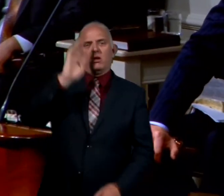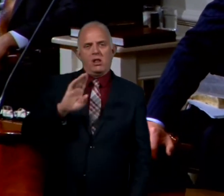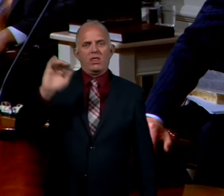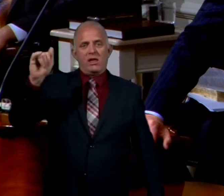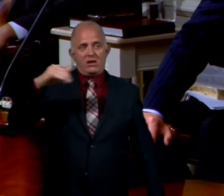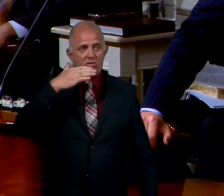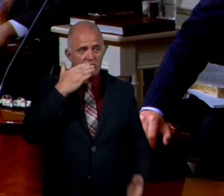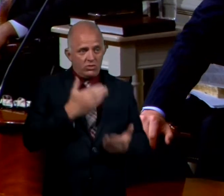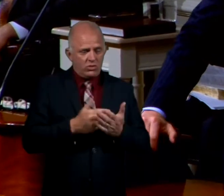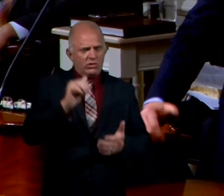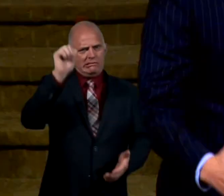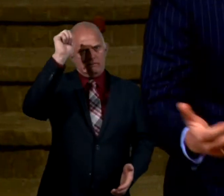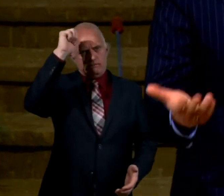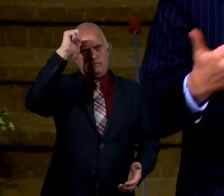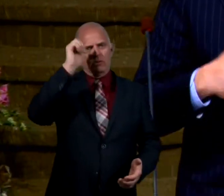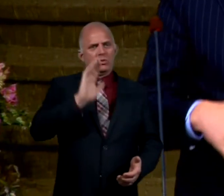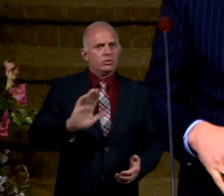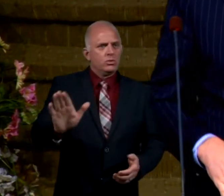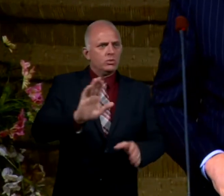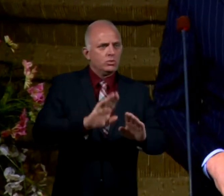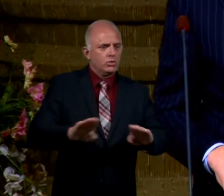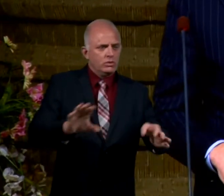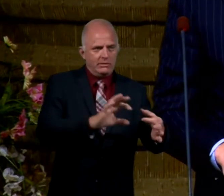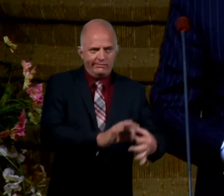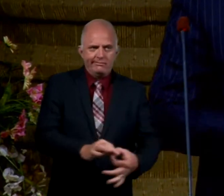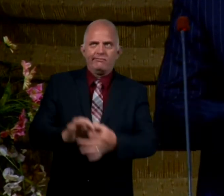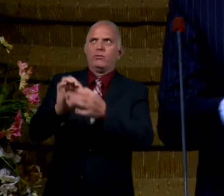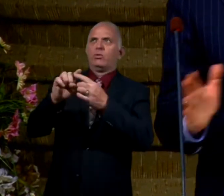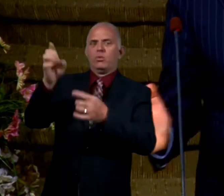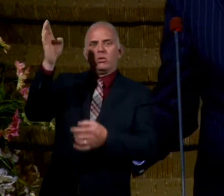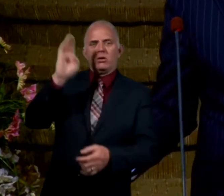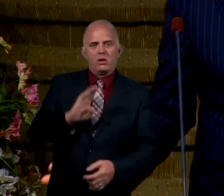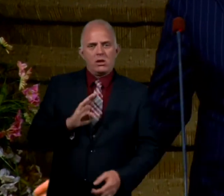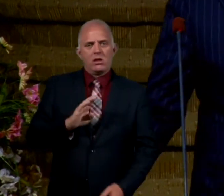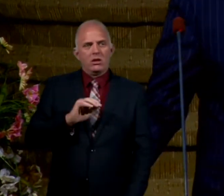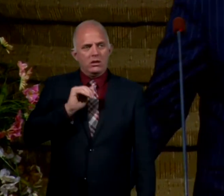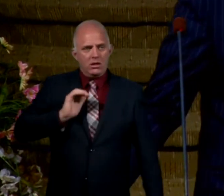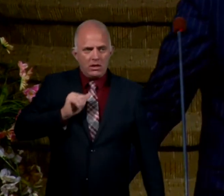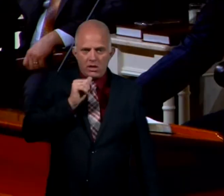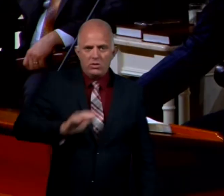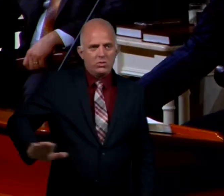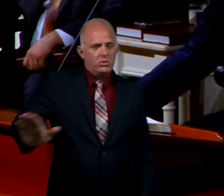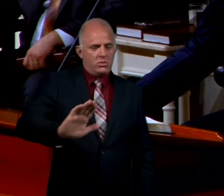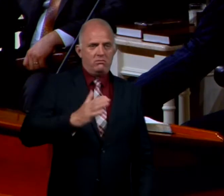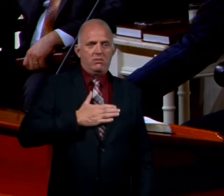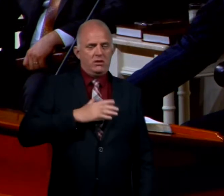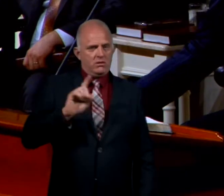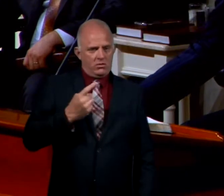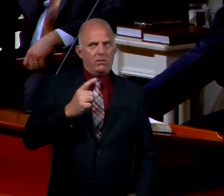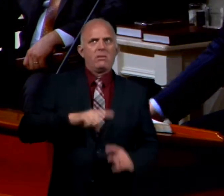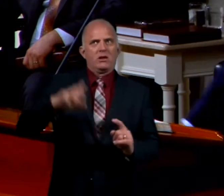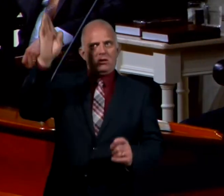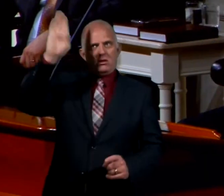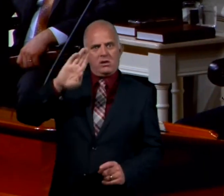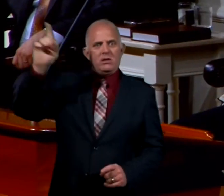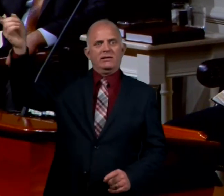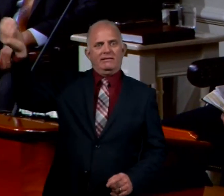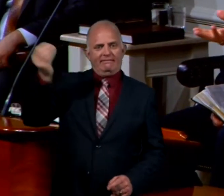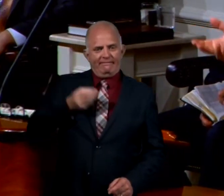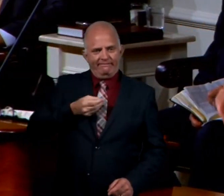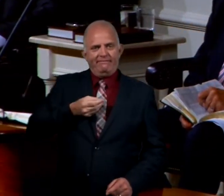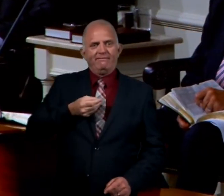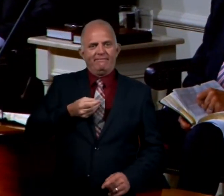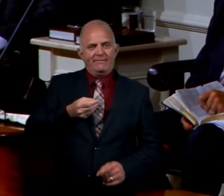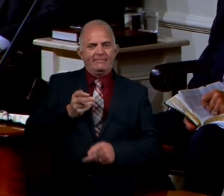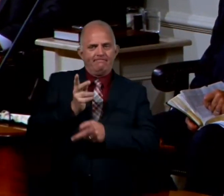God and that none of us have children of our own. It are all have been lent to us by the Lord. The Bible says that children are inheritors